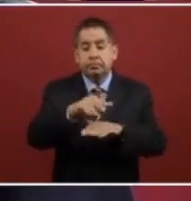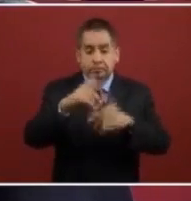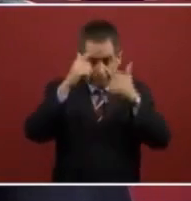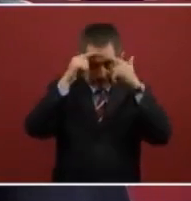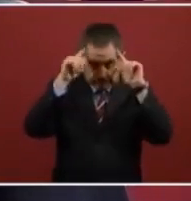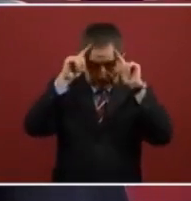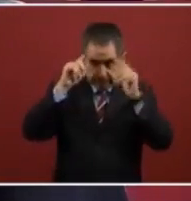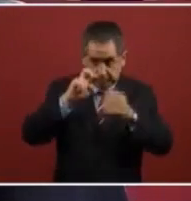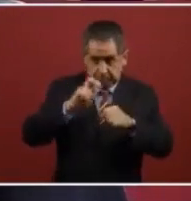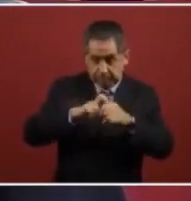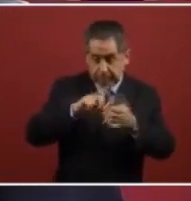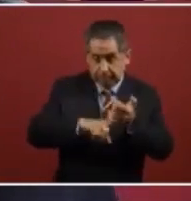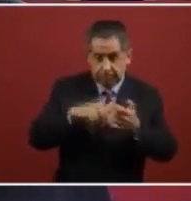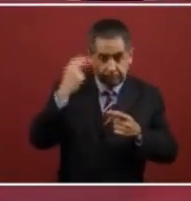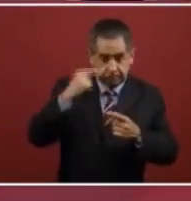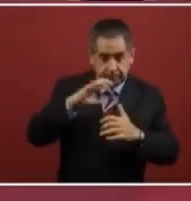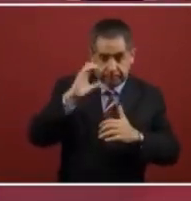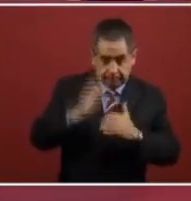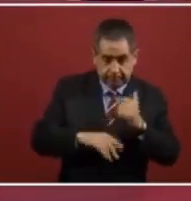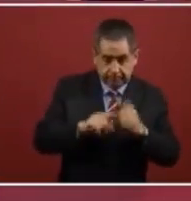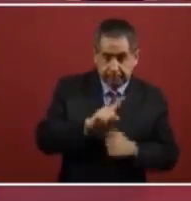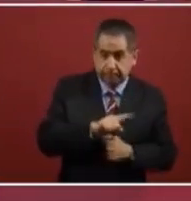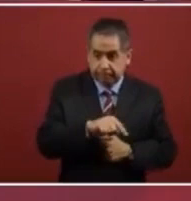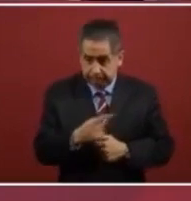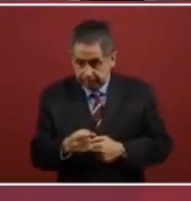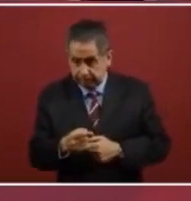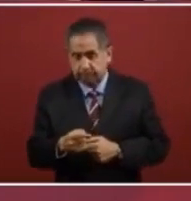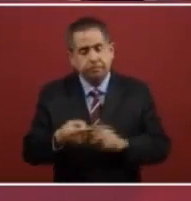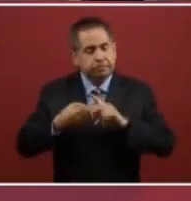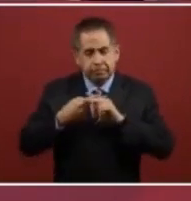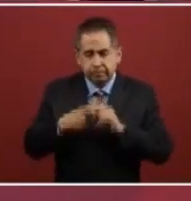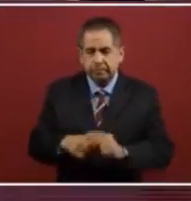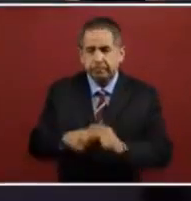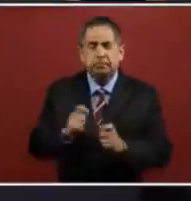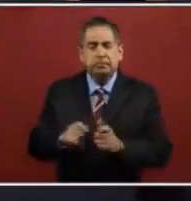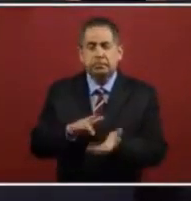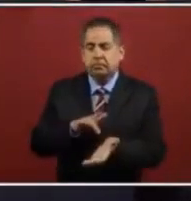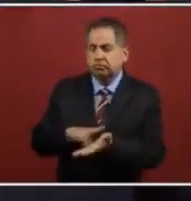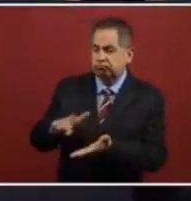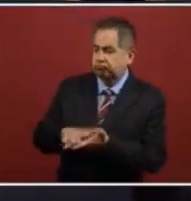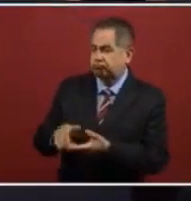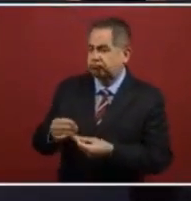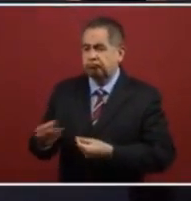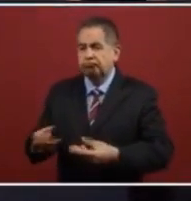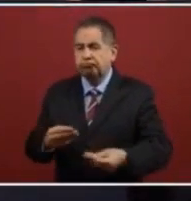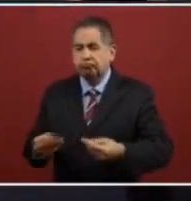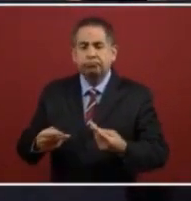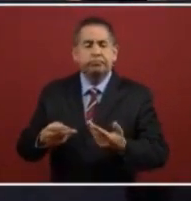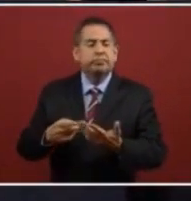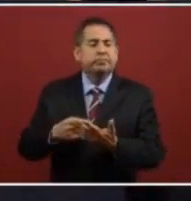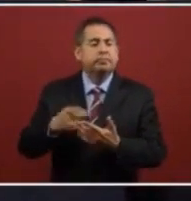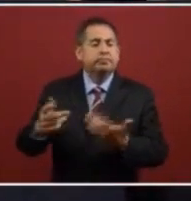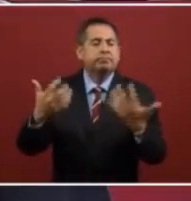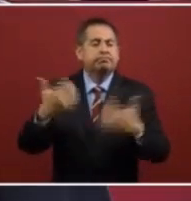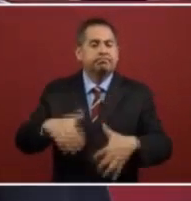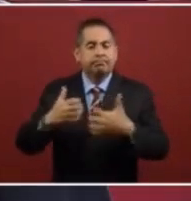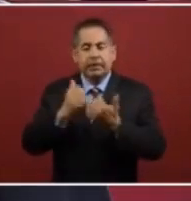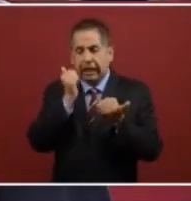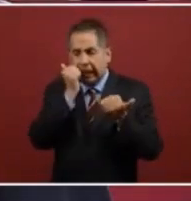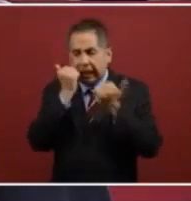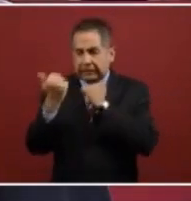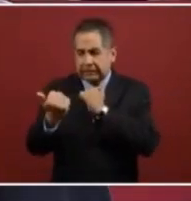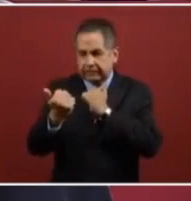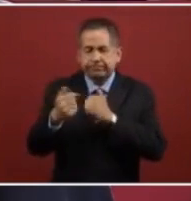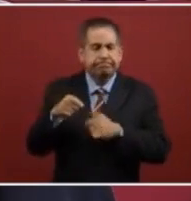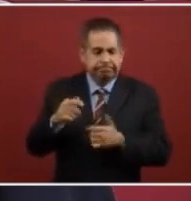en Veracruz. in Veracruz, En Yanga in Yanga. iniciamos el They're apoyo going to a initiate productores cañeros of the people